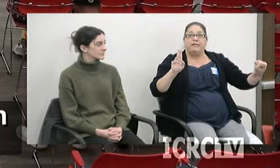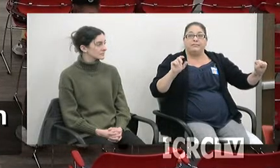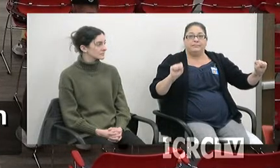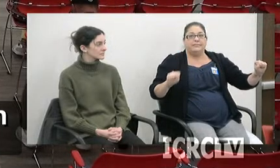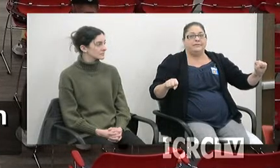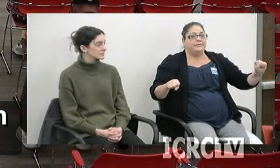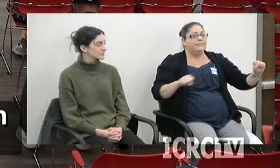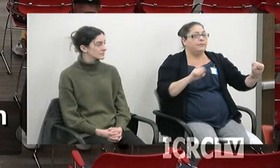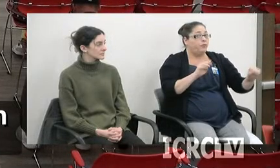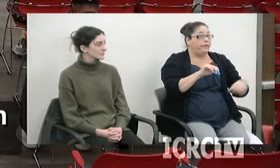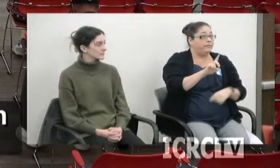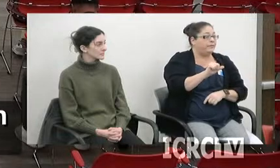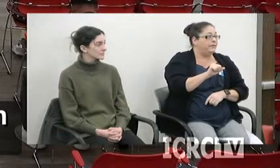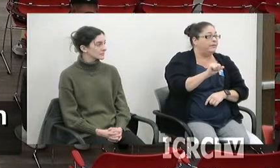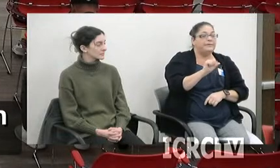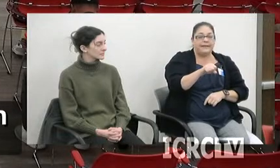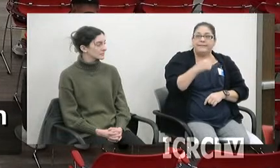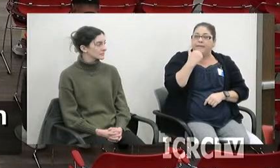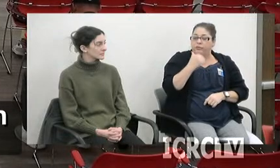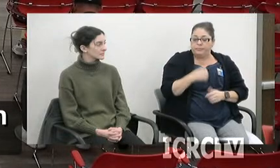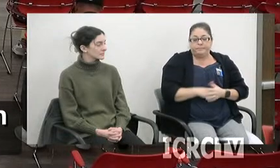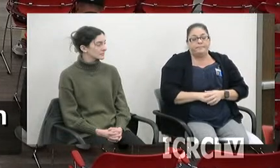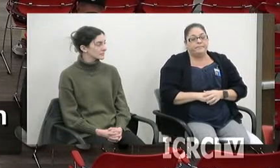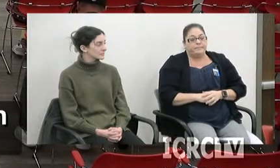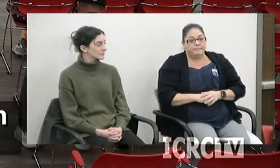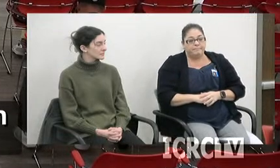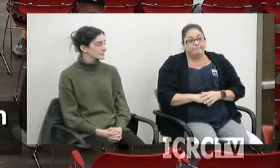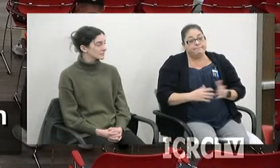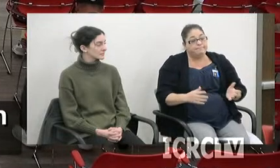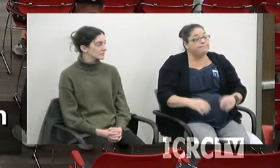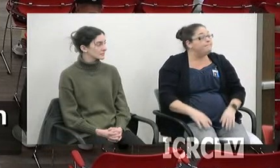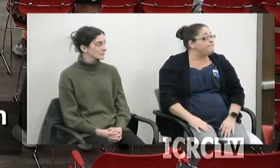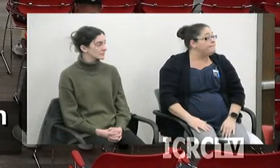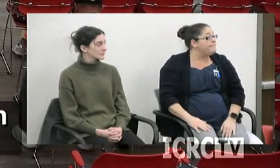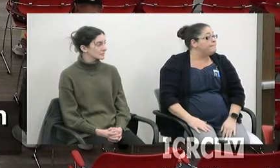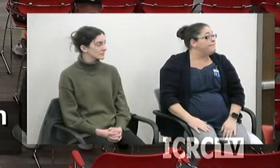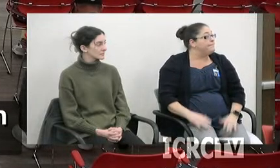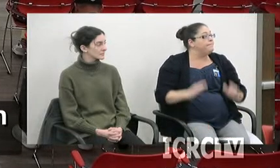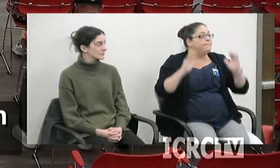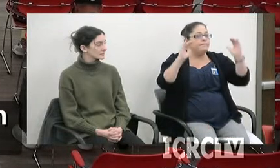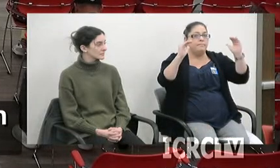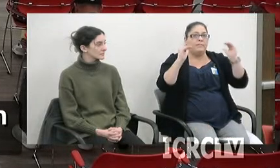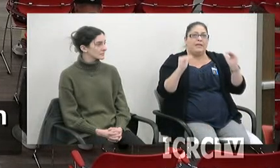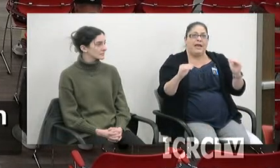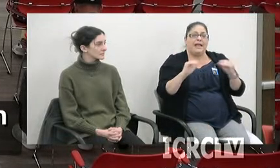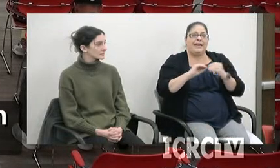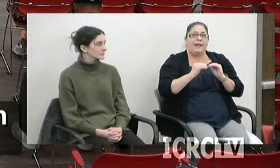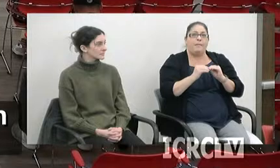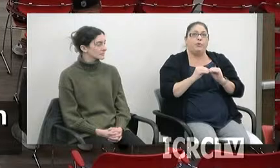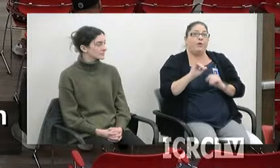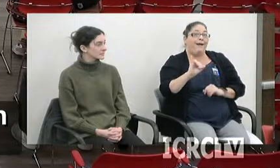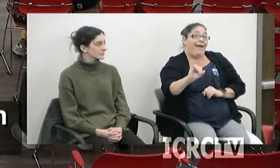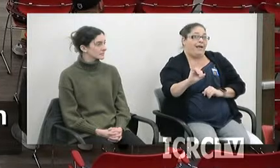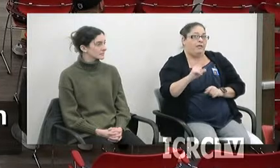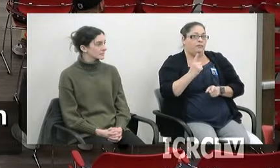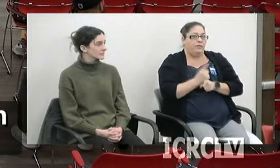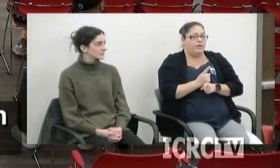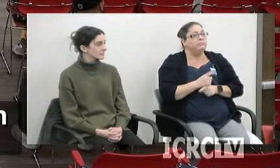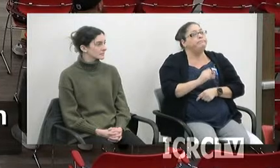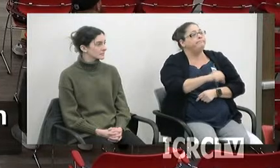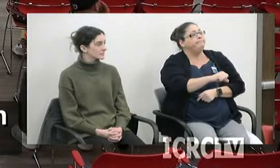Yes. Mr. Miranda? Yes, thank you. That brings us to item I, correct? Yes,